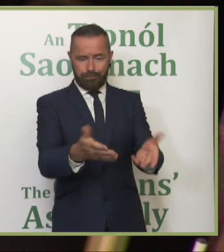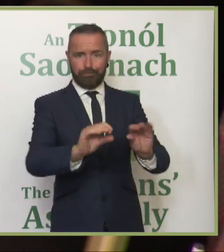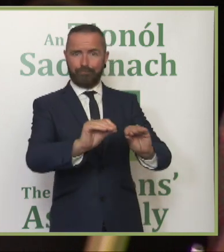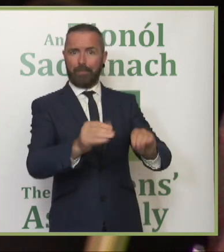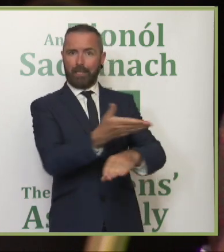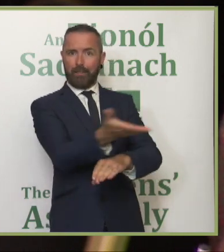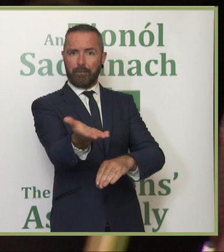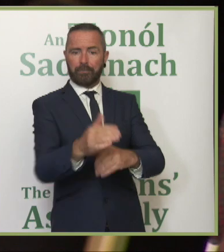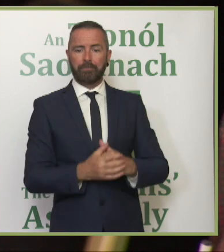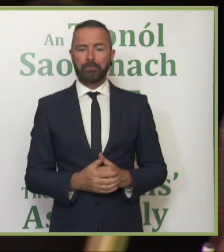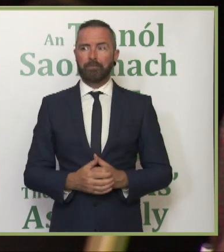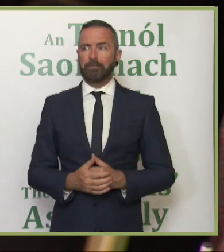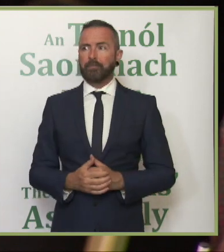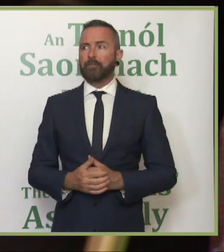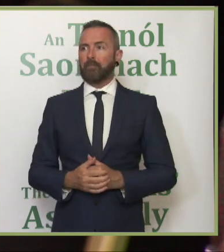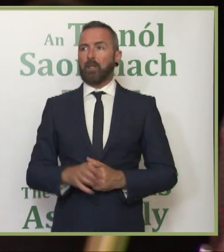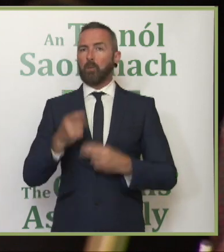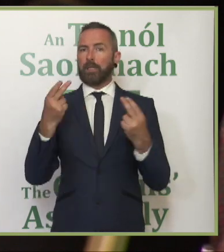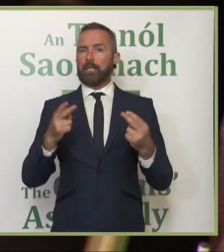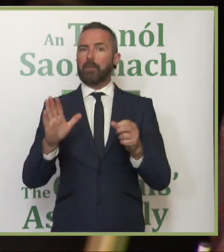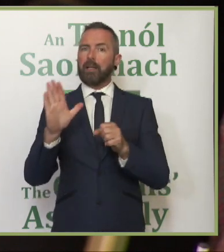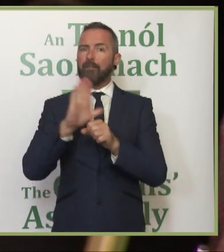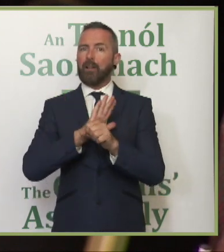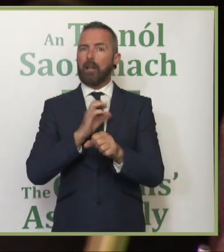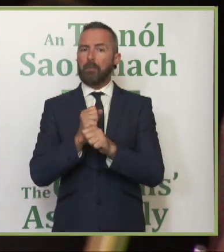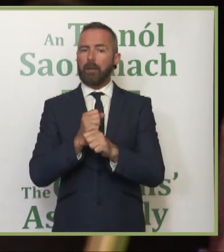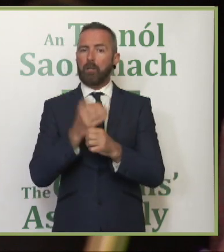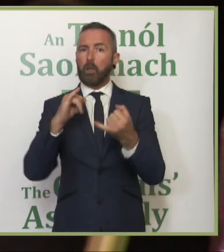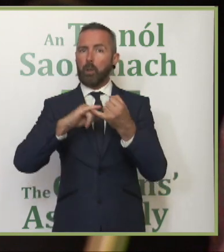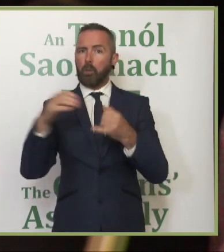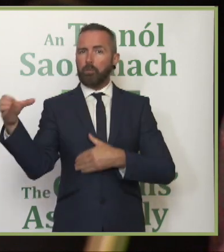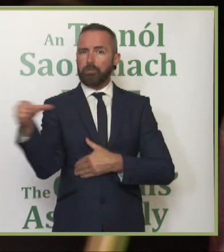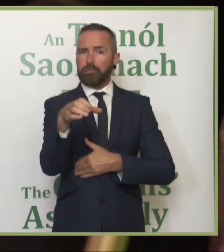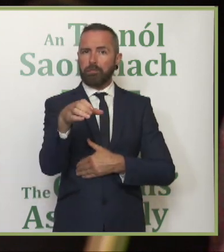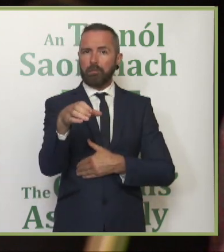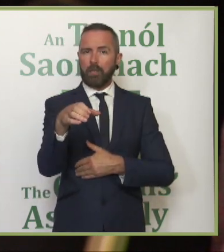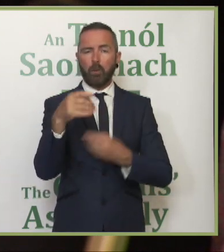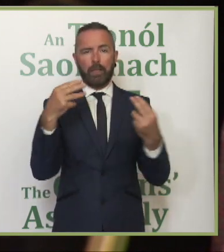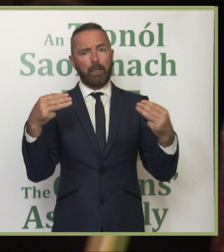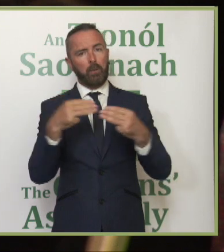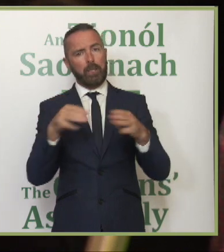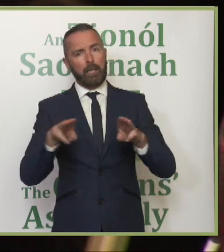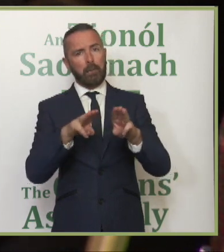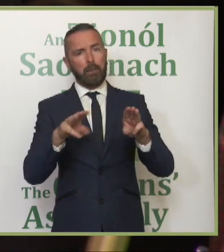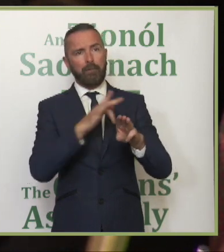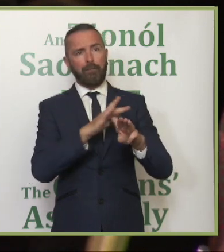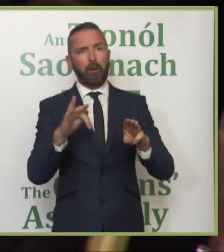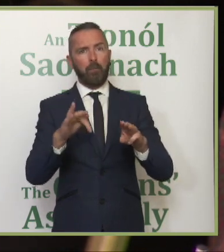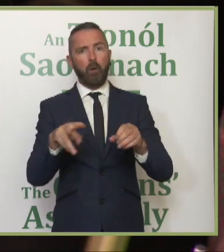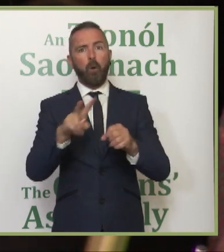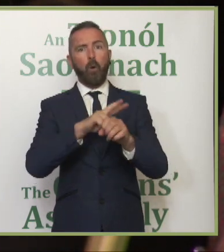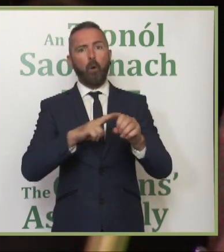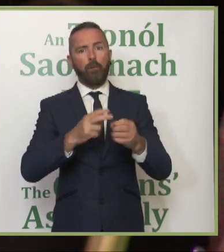thing that used to be used. Of course, we have to be very careful about that and protect people from over sharing and of